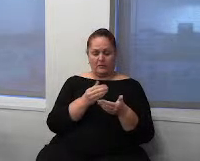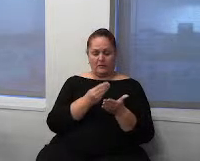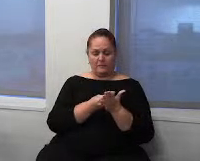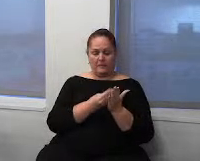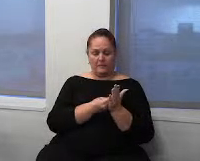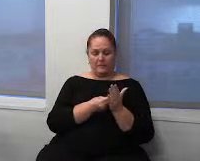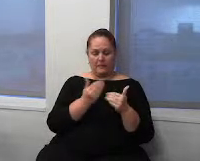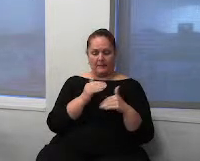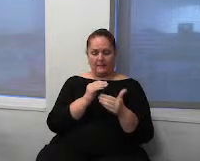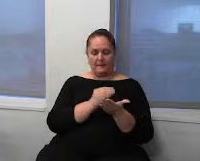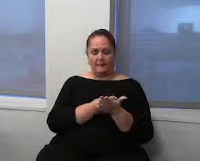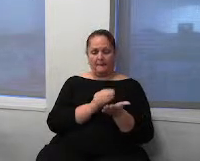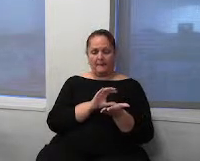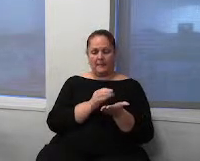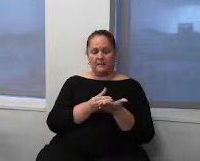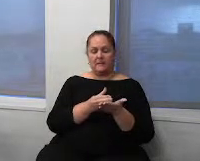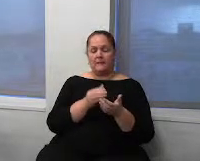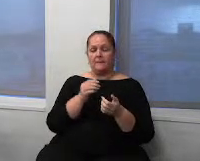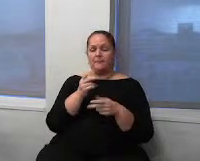the constrained budget,